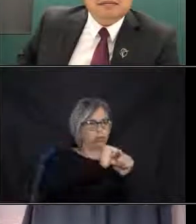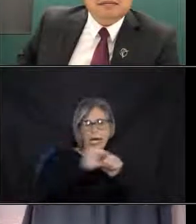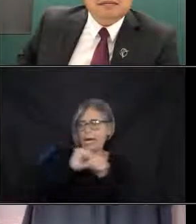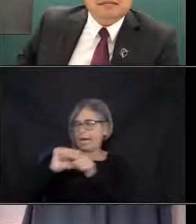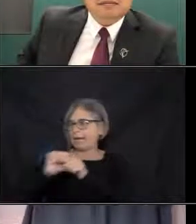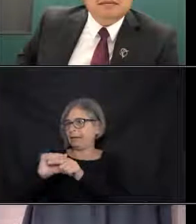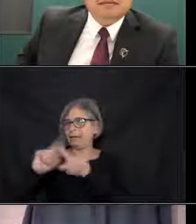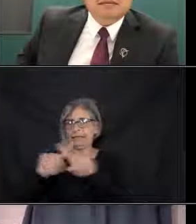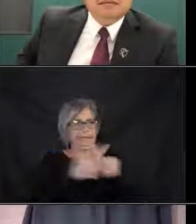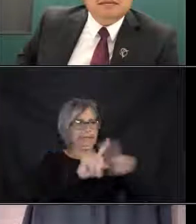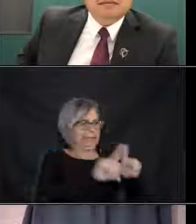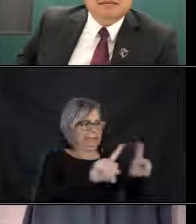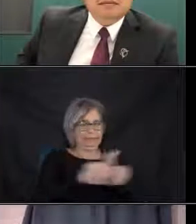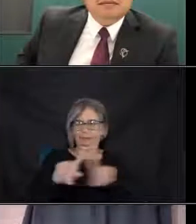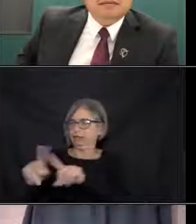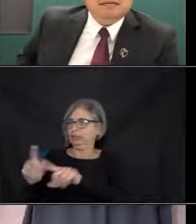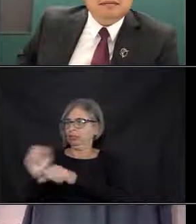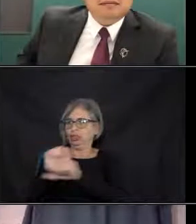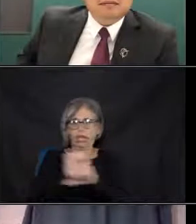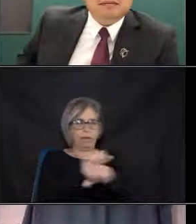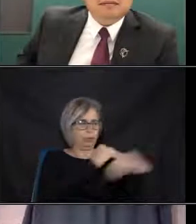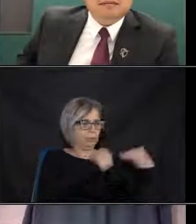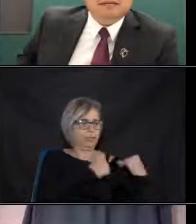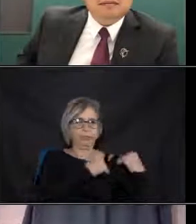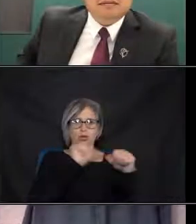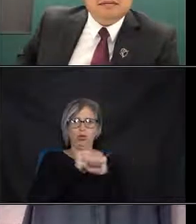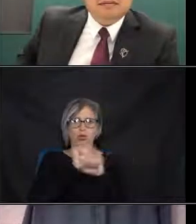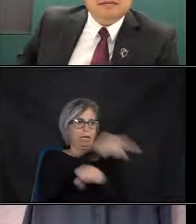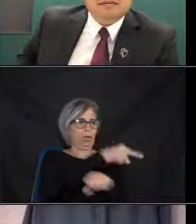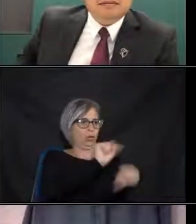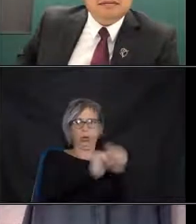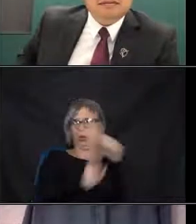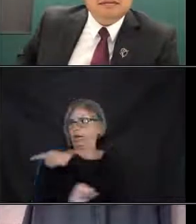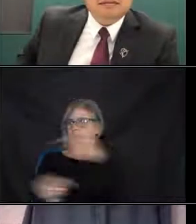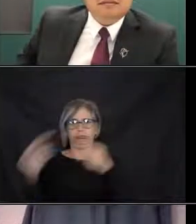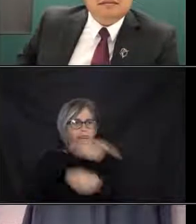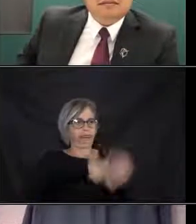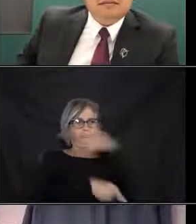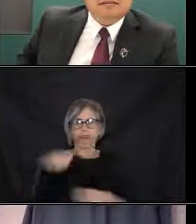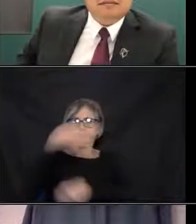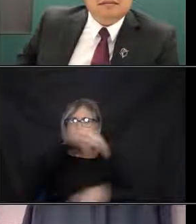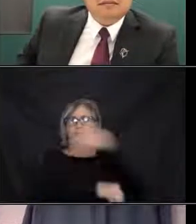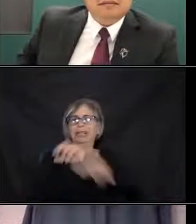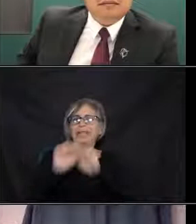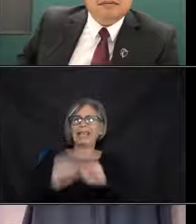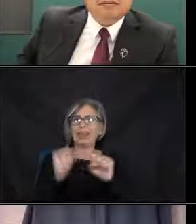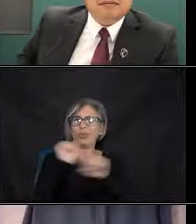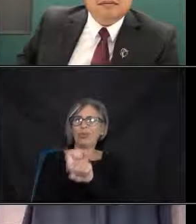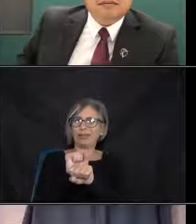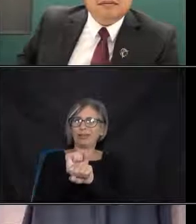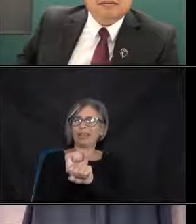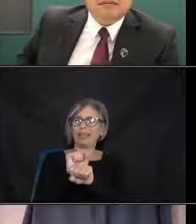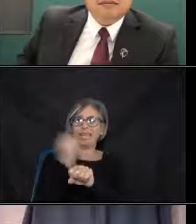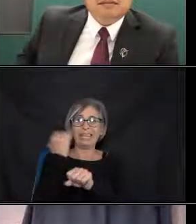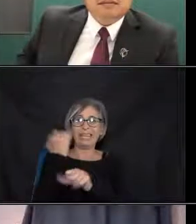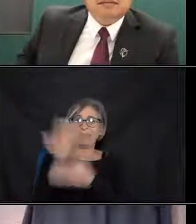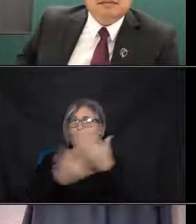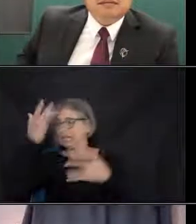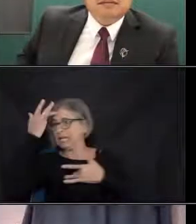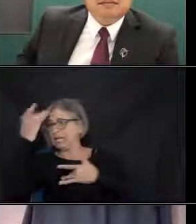know the things that they need to do to, you know, work across multiple departments or multiple levels if something's out, if somebody